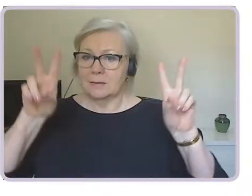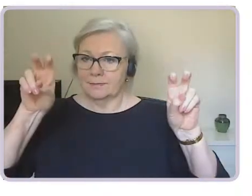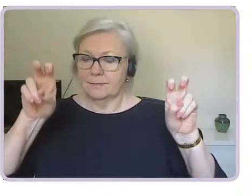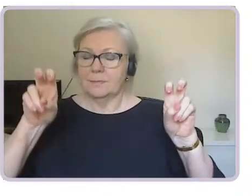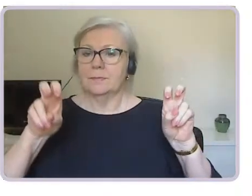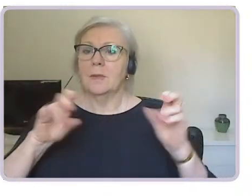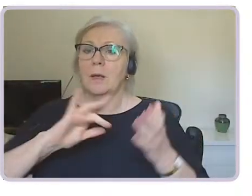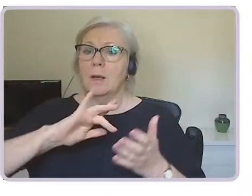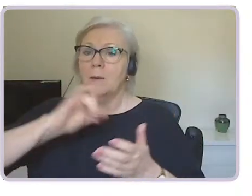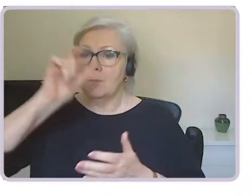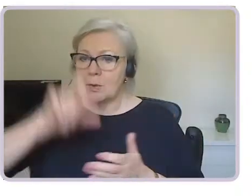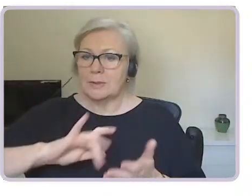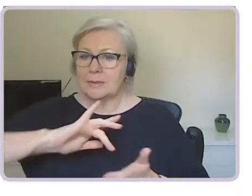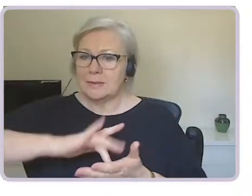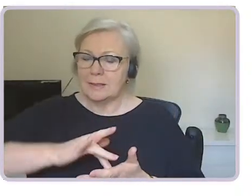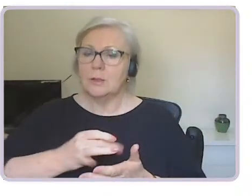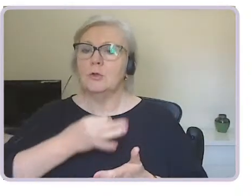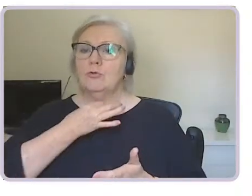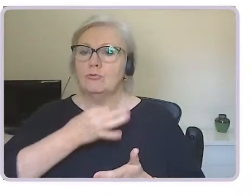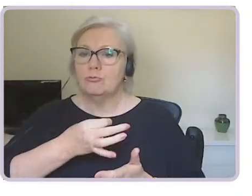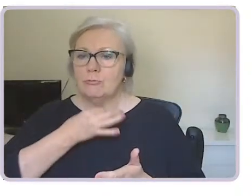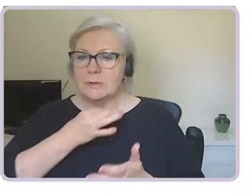Assessment.